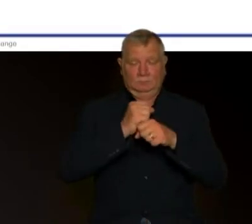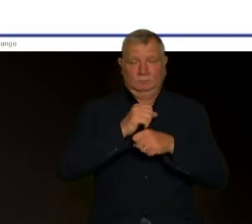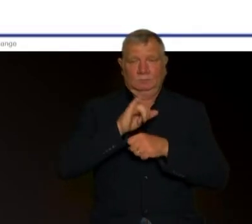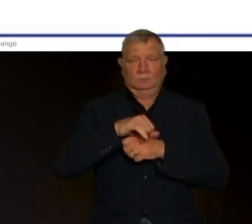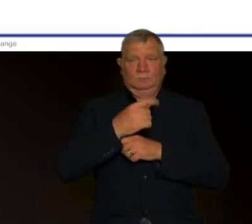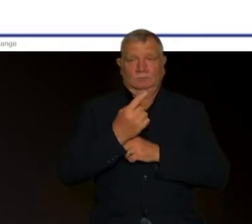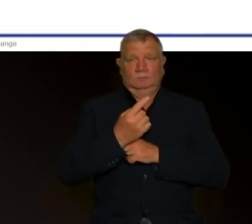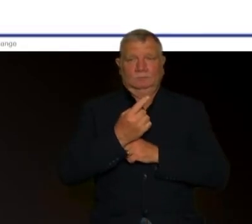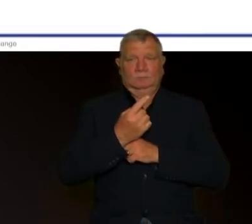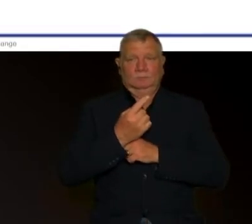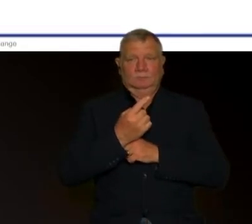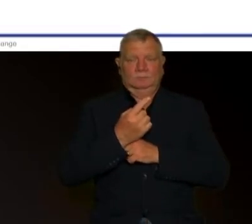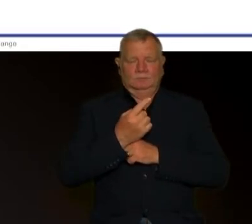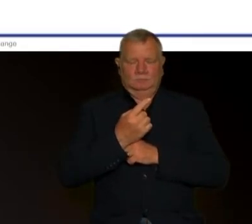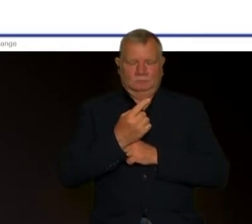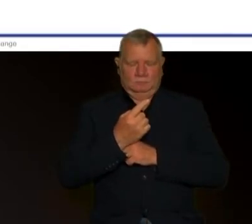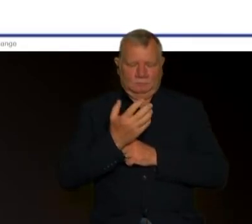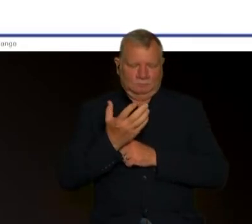we've